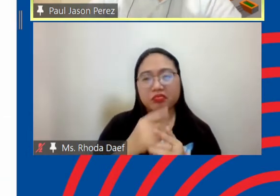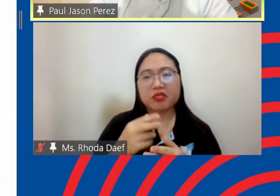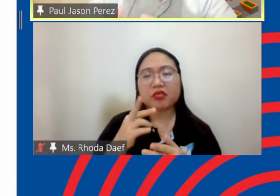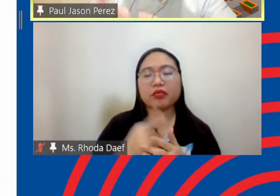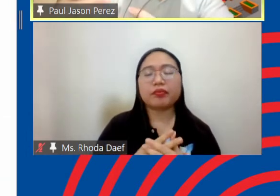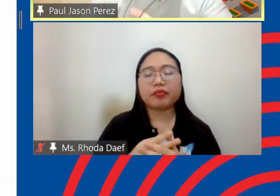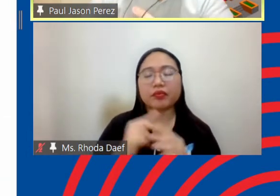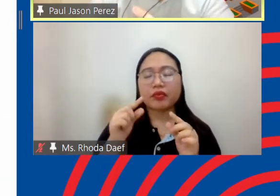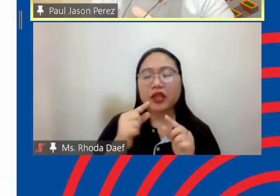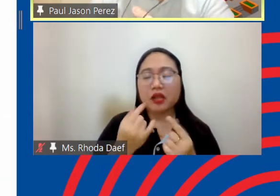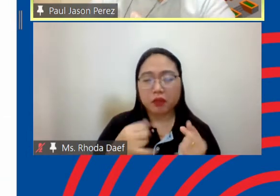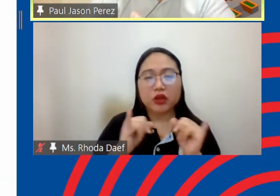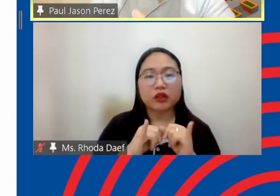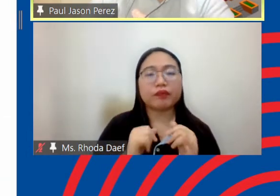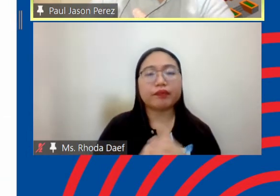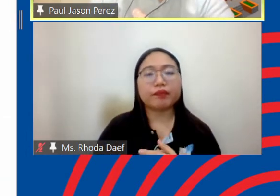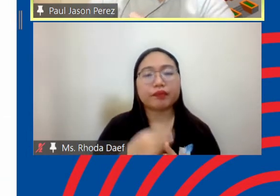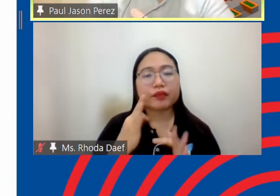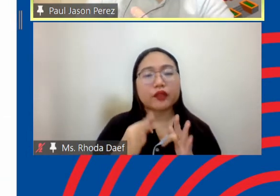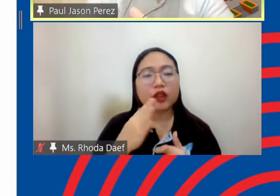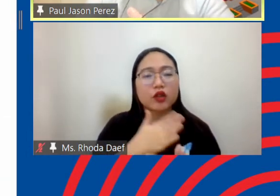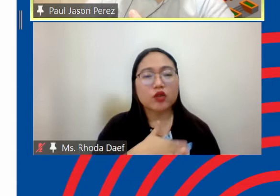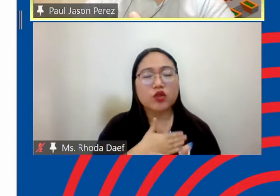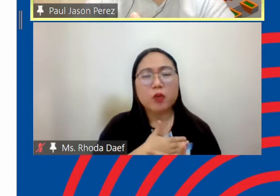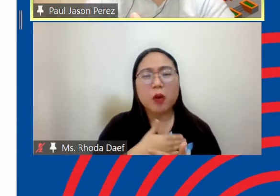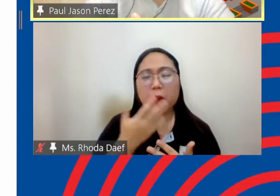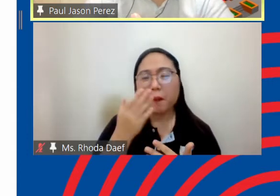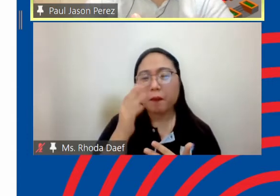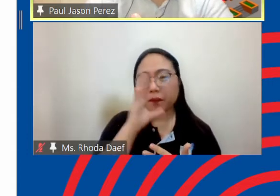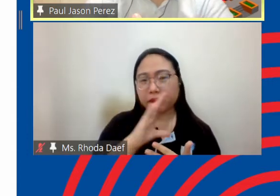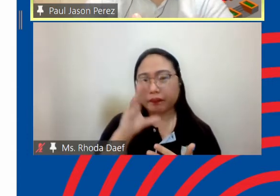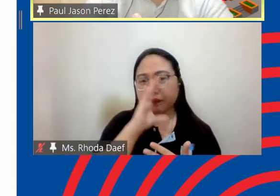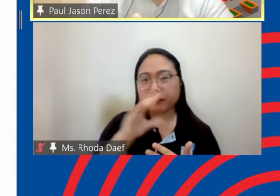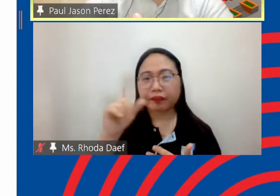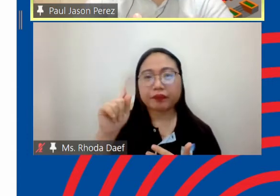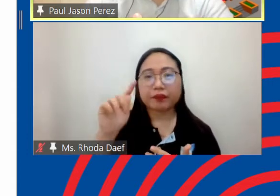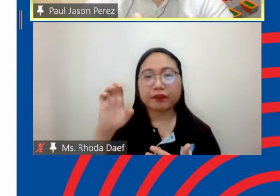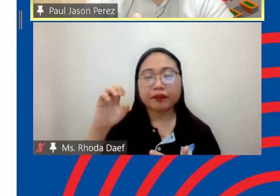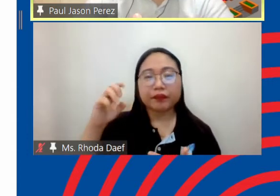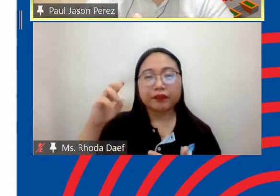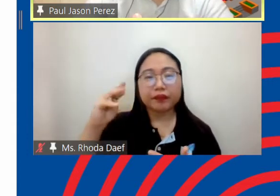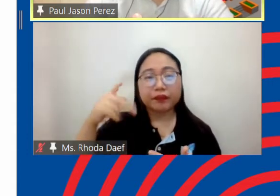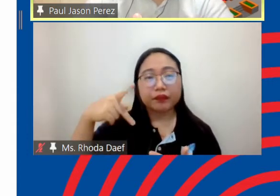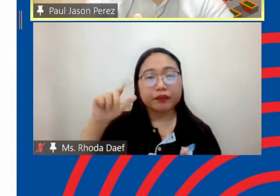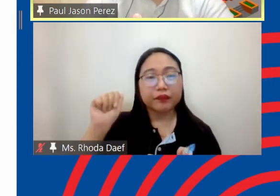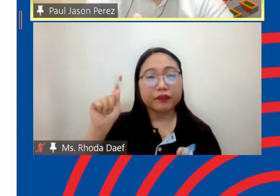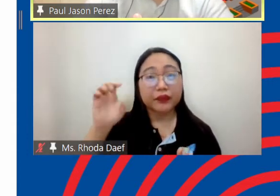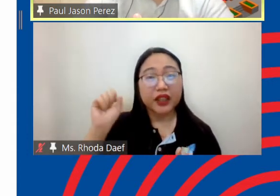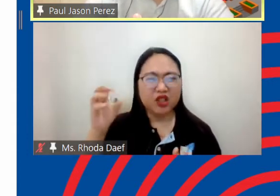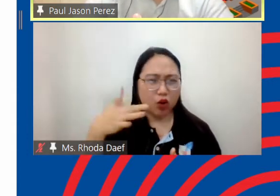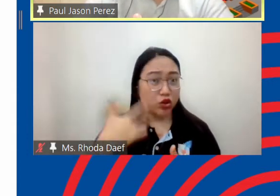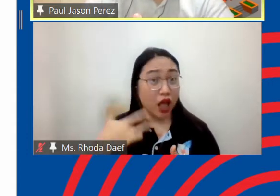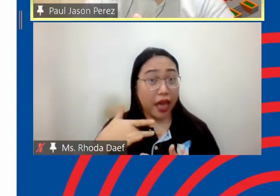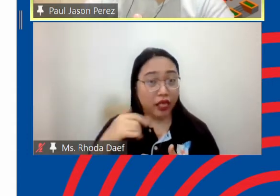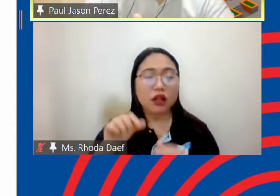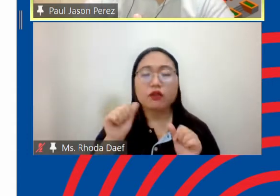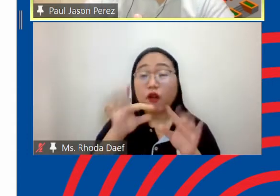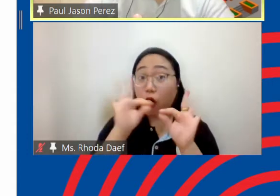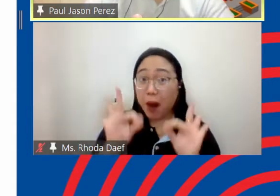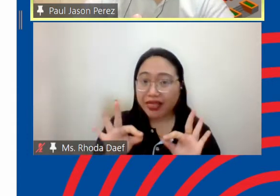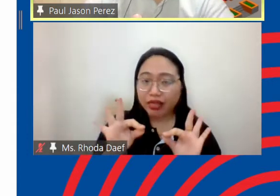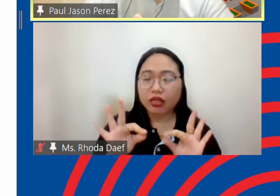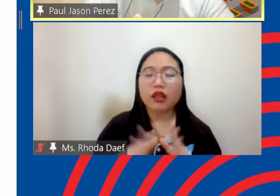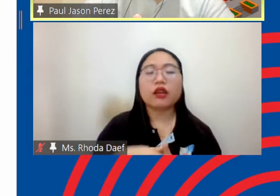And if you want to look for some templates, there are some templates provided by the Institute for Social Research